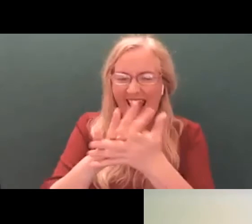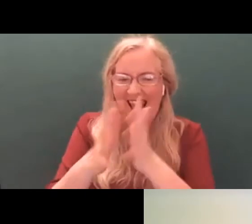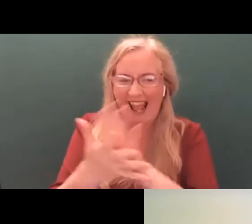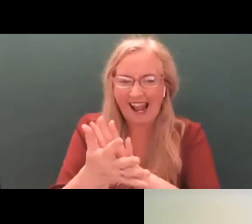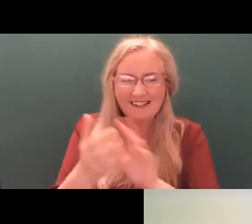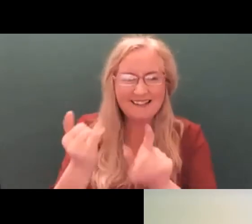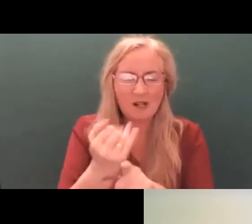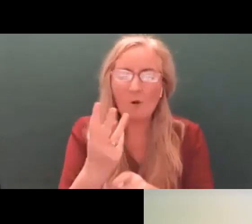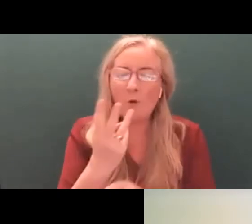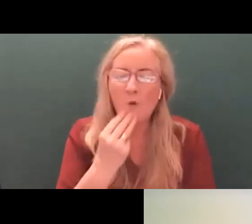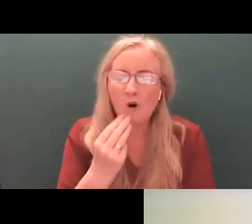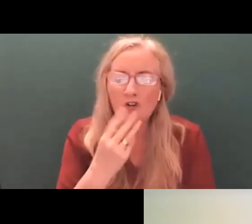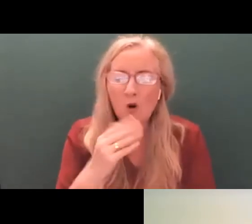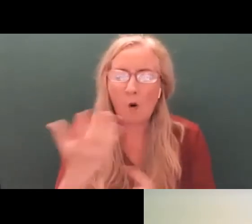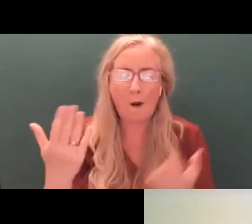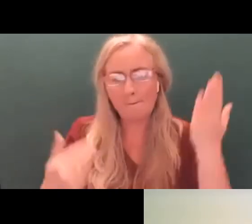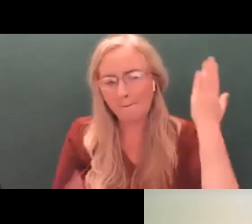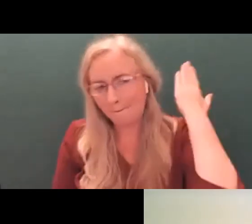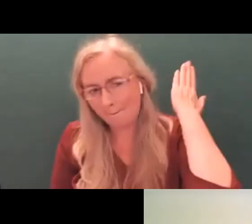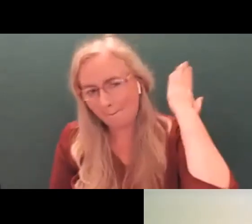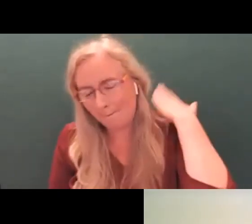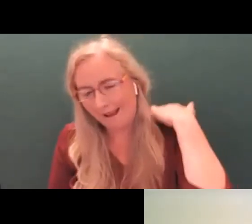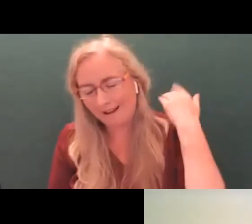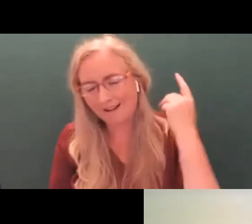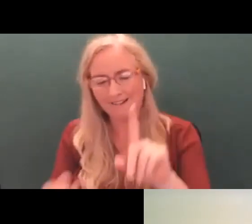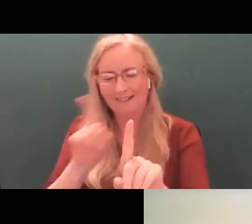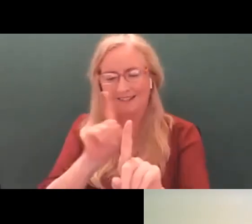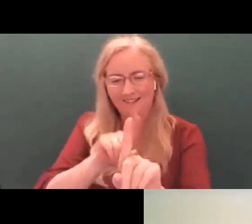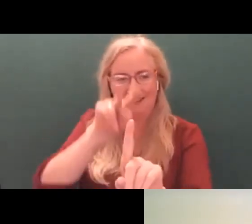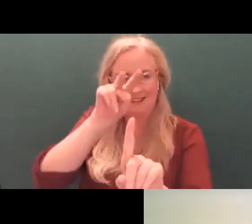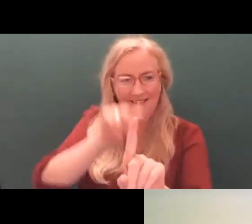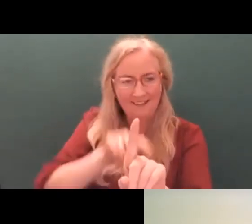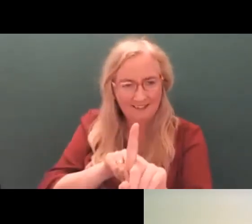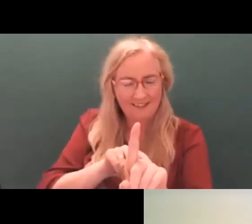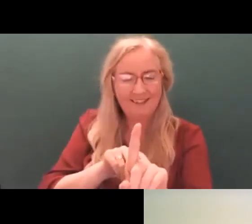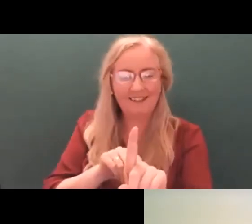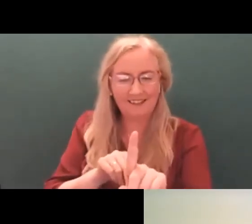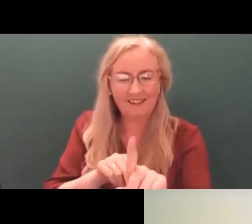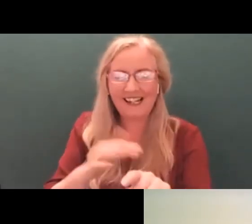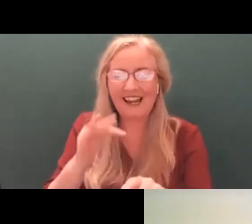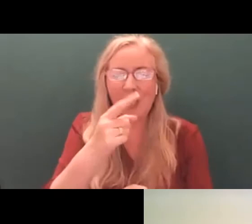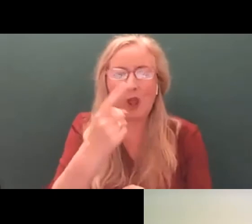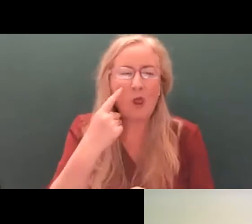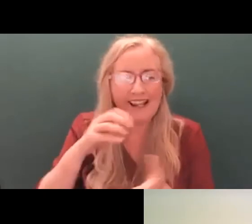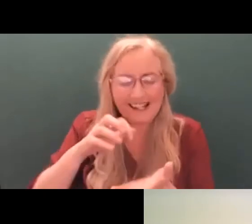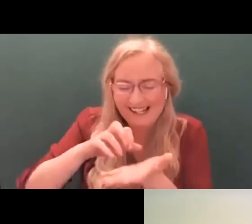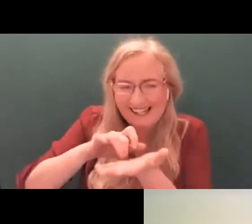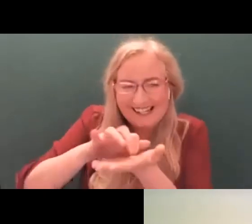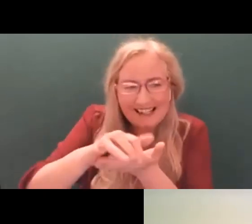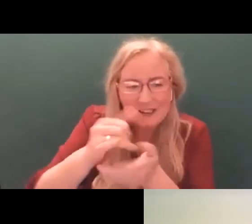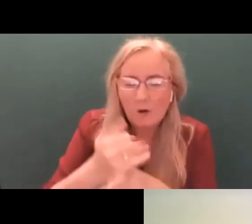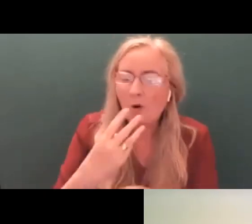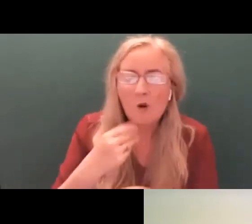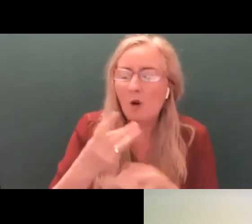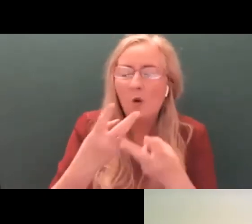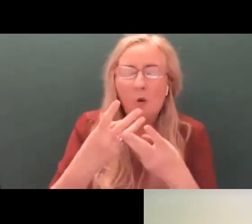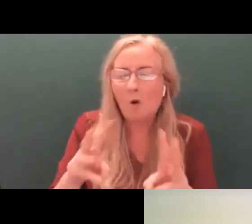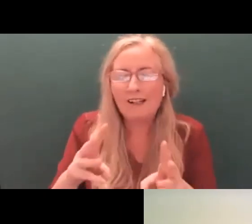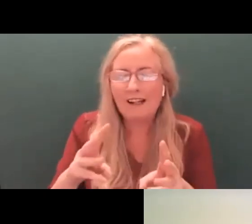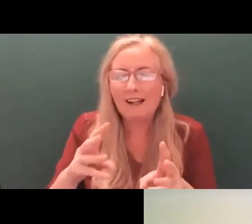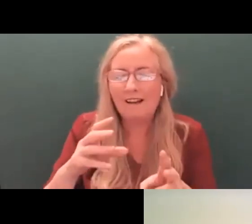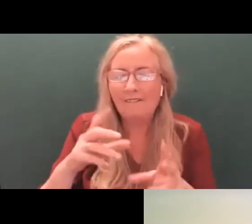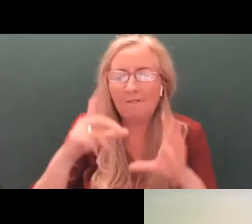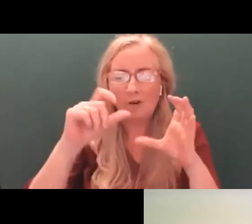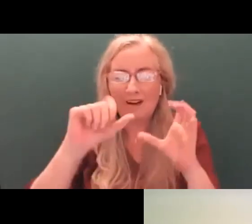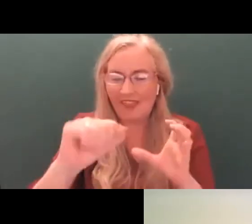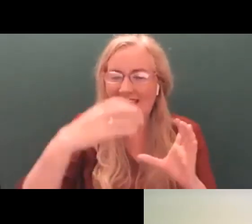water, or their backs, looking at insects in water or something like that, you know what I mean? We wouldn't be photographing faces or anything like that